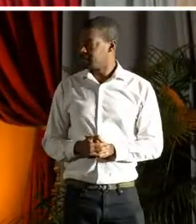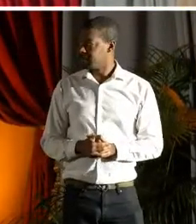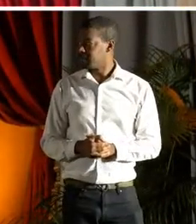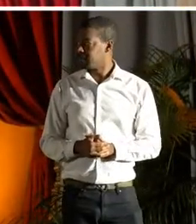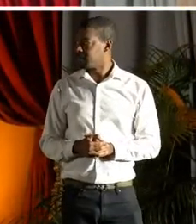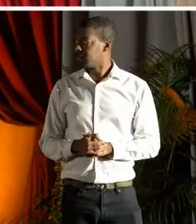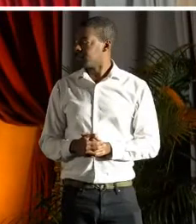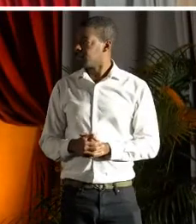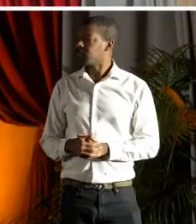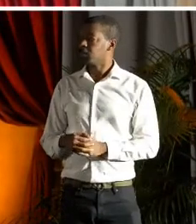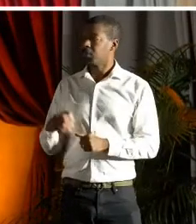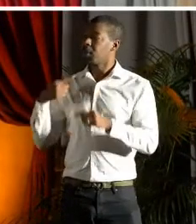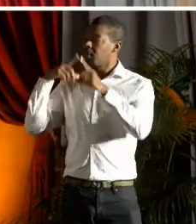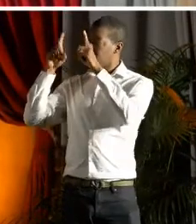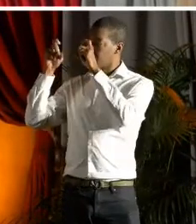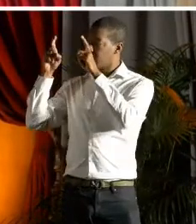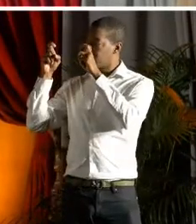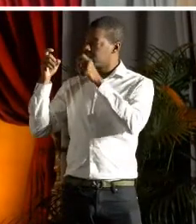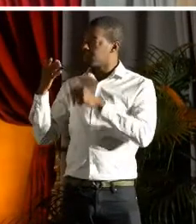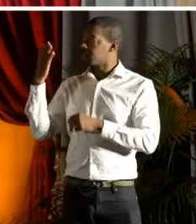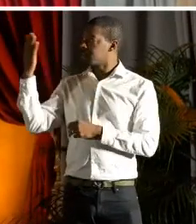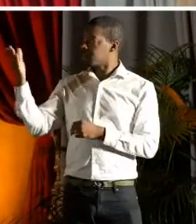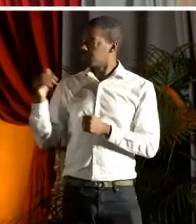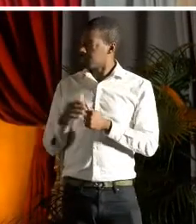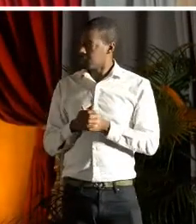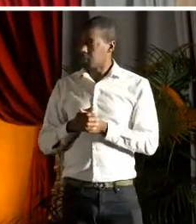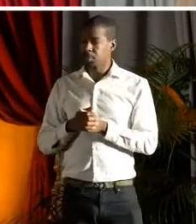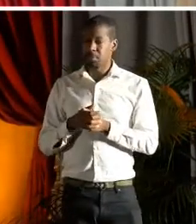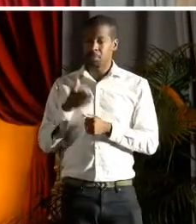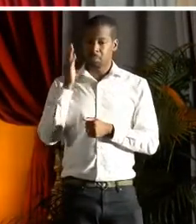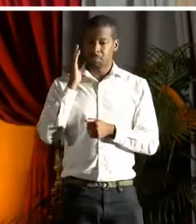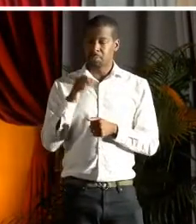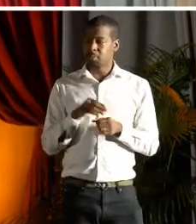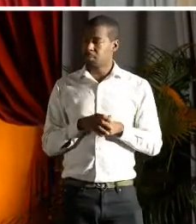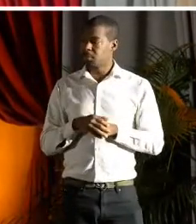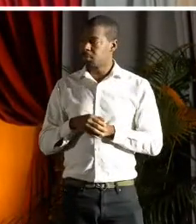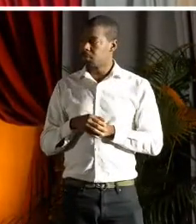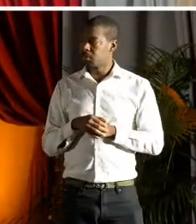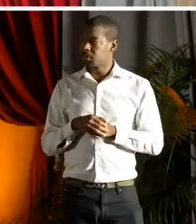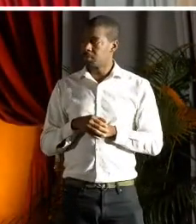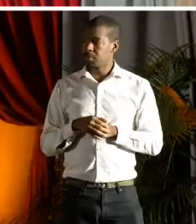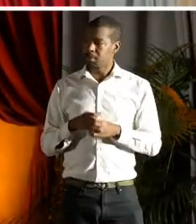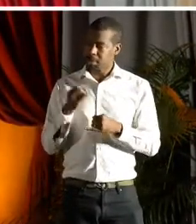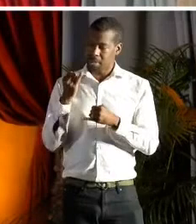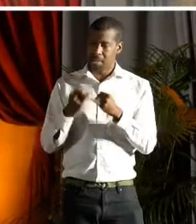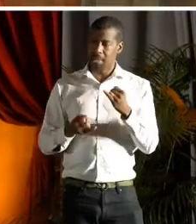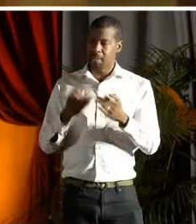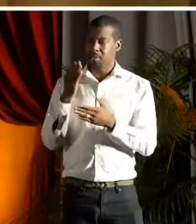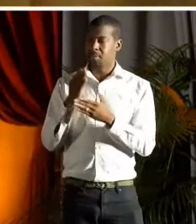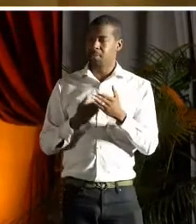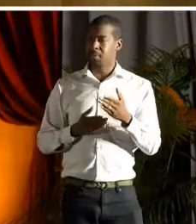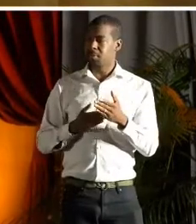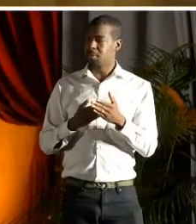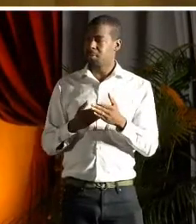While they're taking the photos, we'll move on to the last part of our